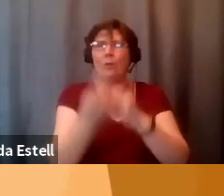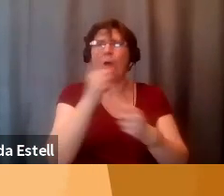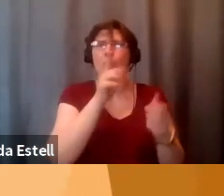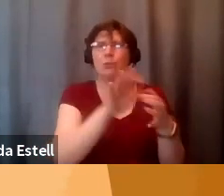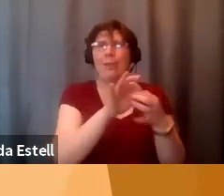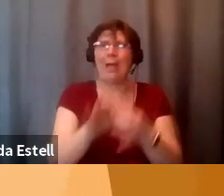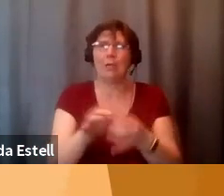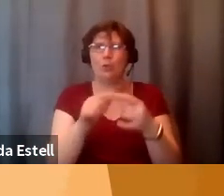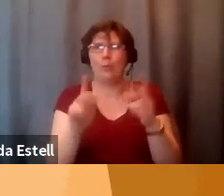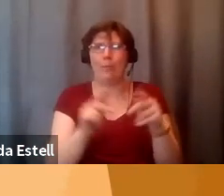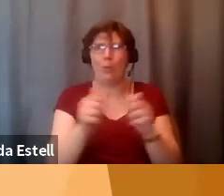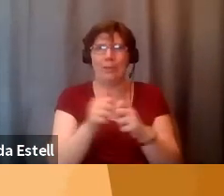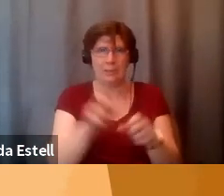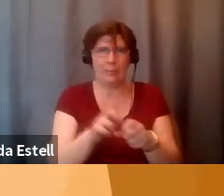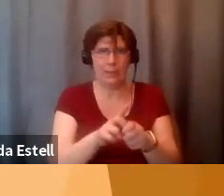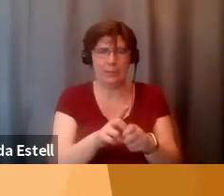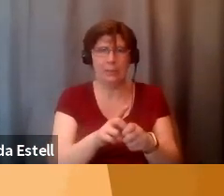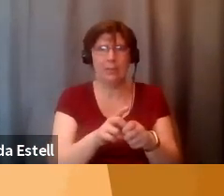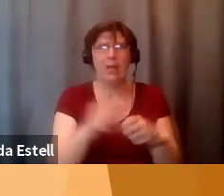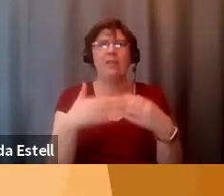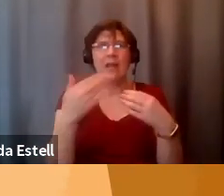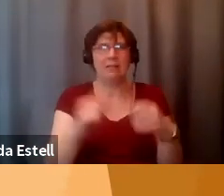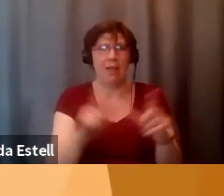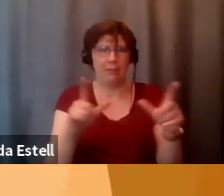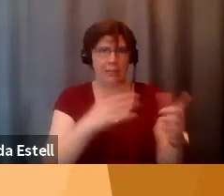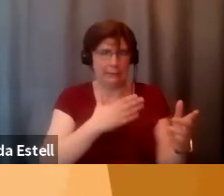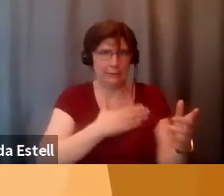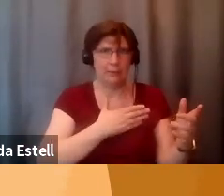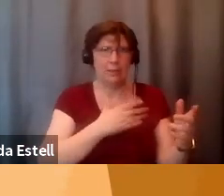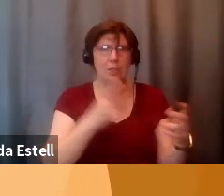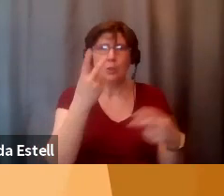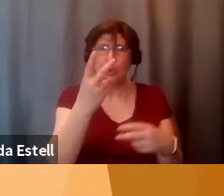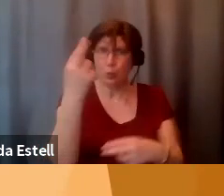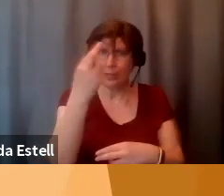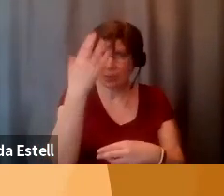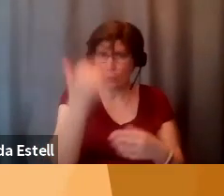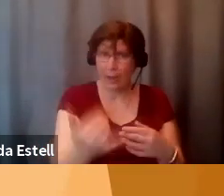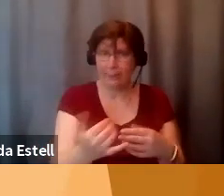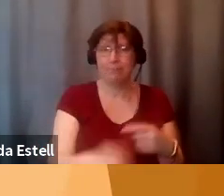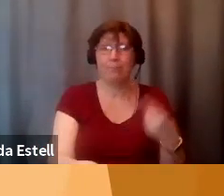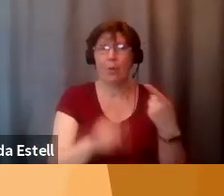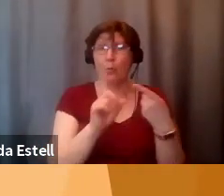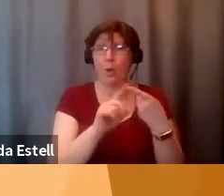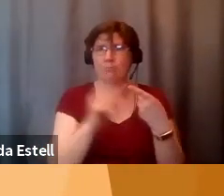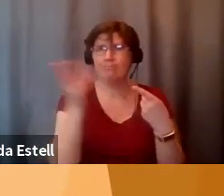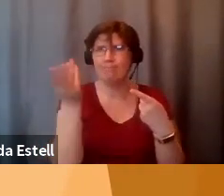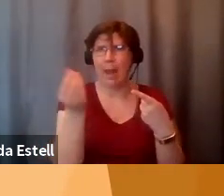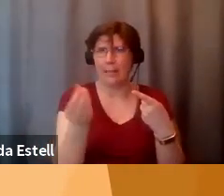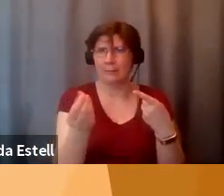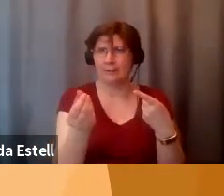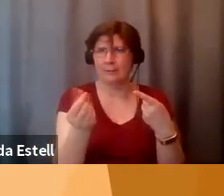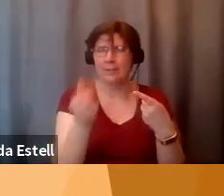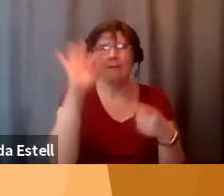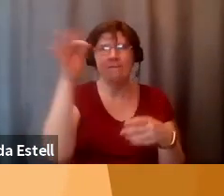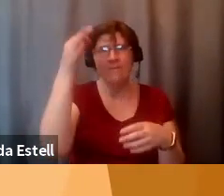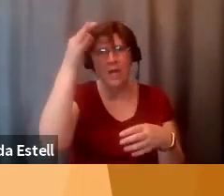to people with disabilities? Next slide, please. There's two big reasons. One is money. So the federal